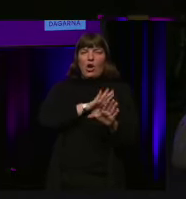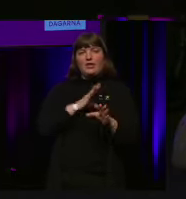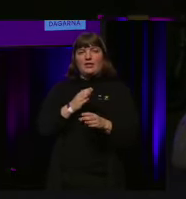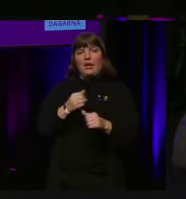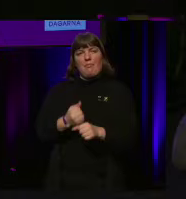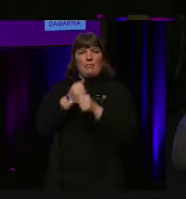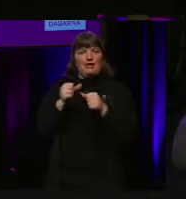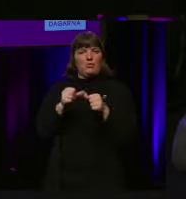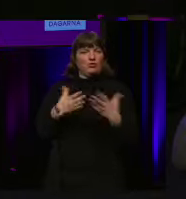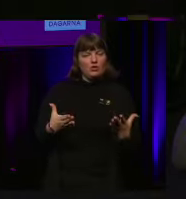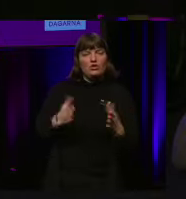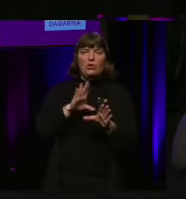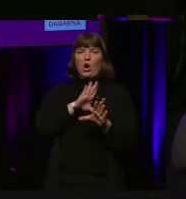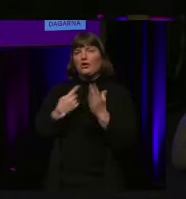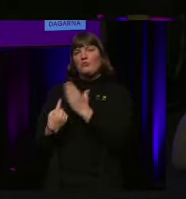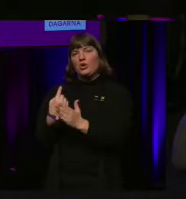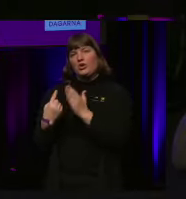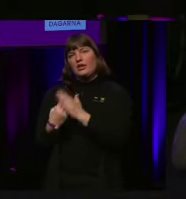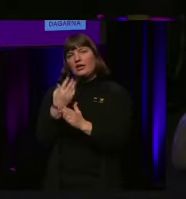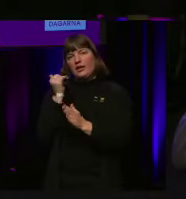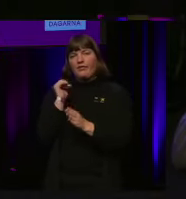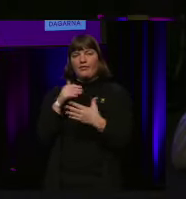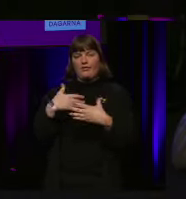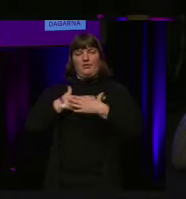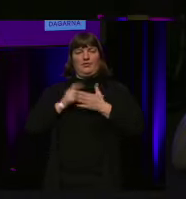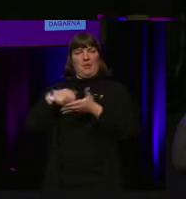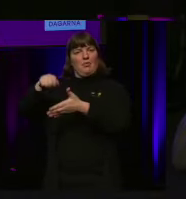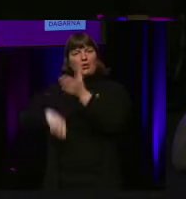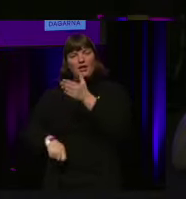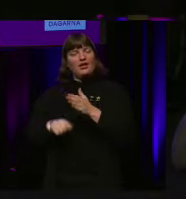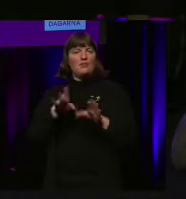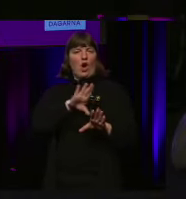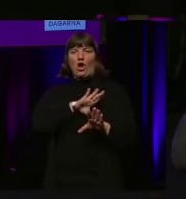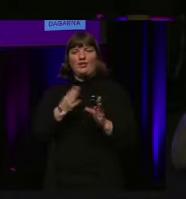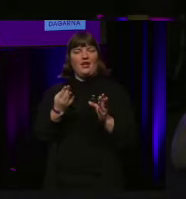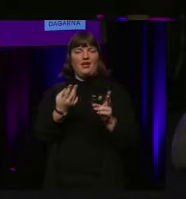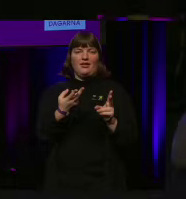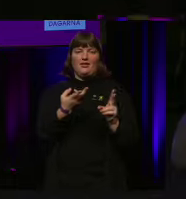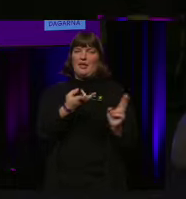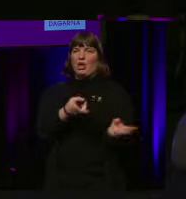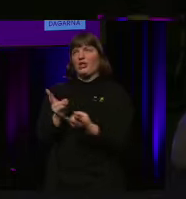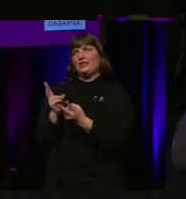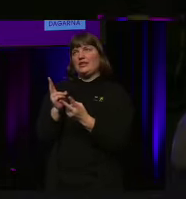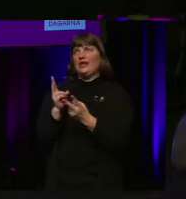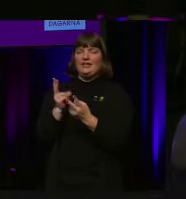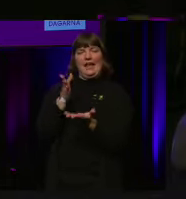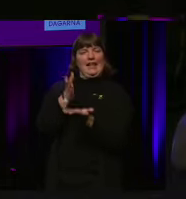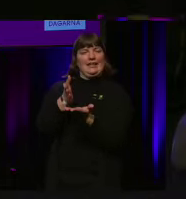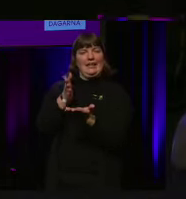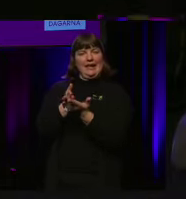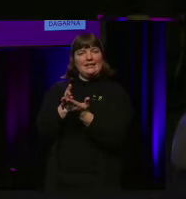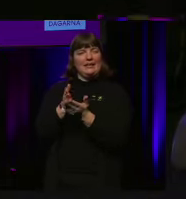residence permit. They will not have an opportunity to become citizens. They will not have democratic rights